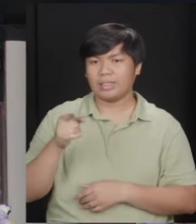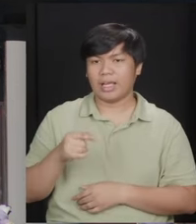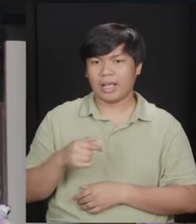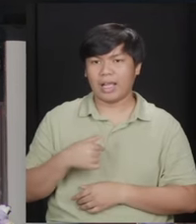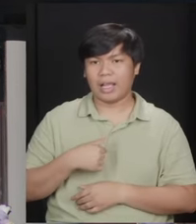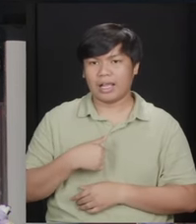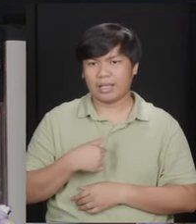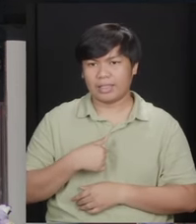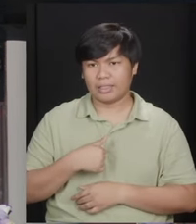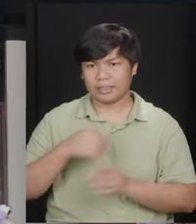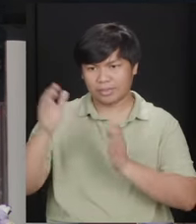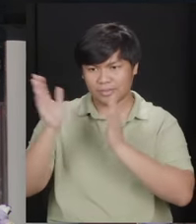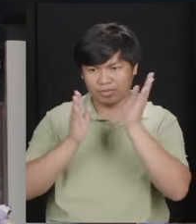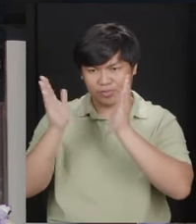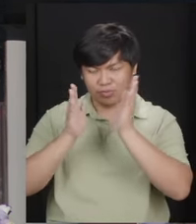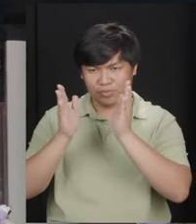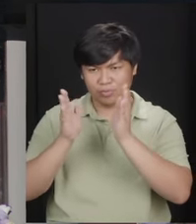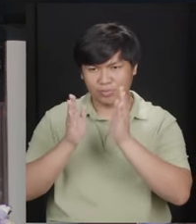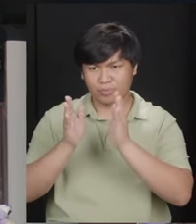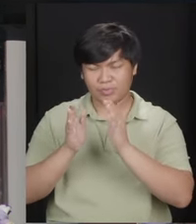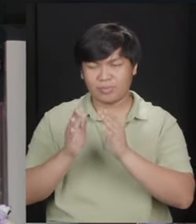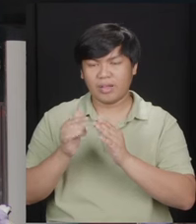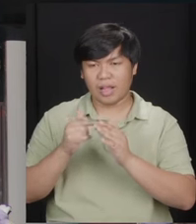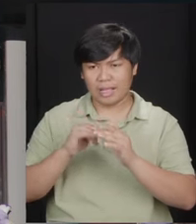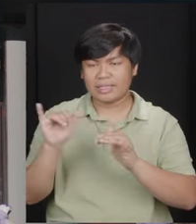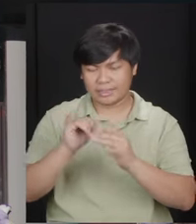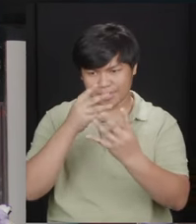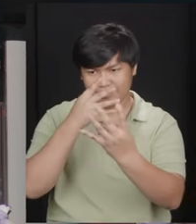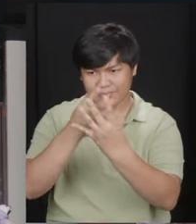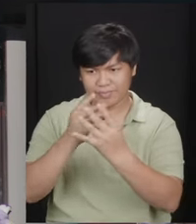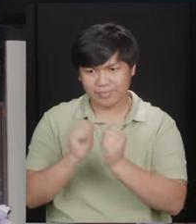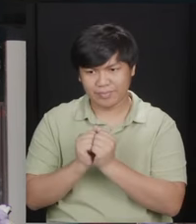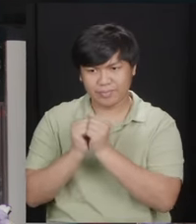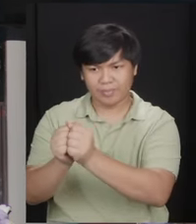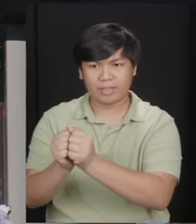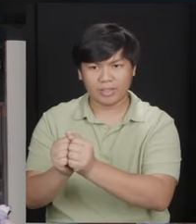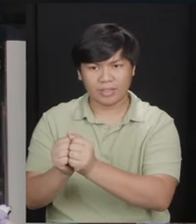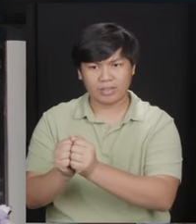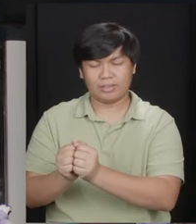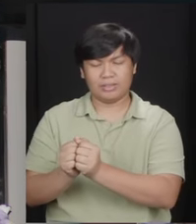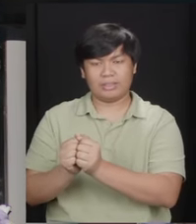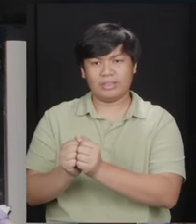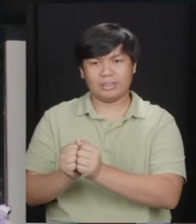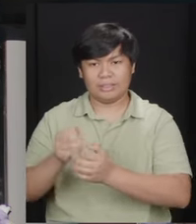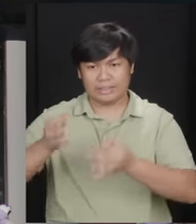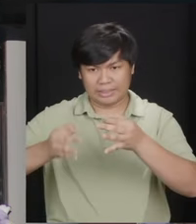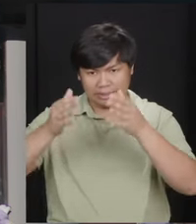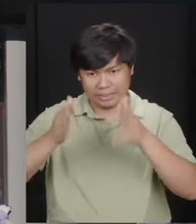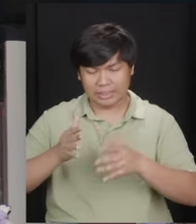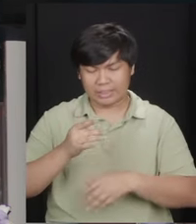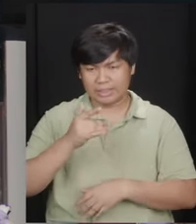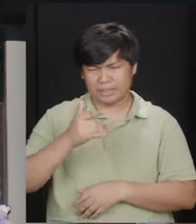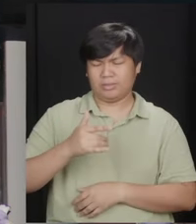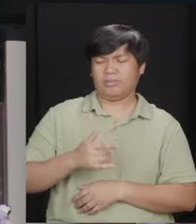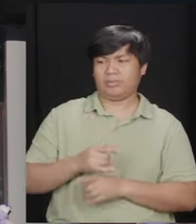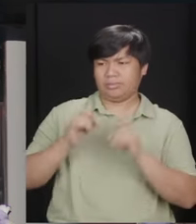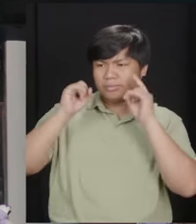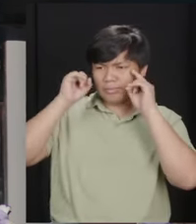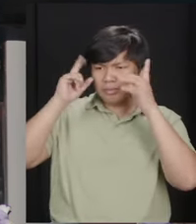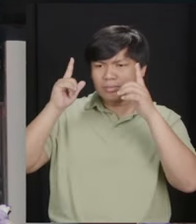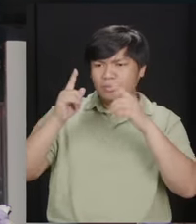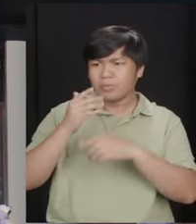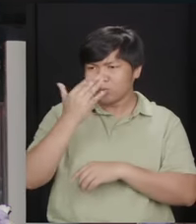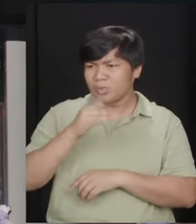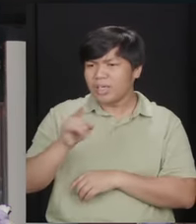I serve their combined jail time?" But of course, the judge was shocked. You know, the judge